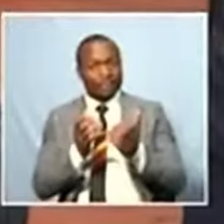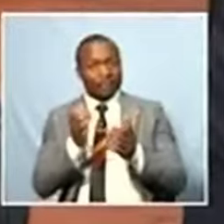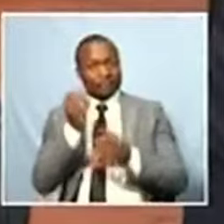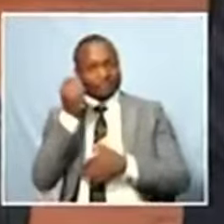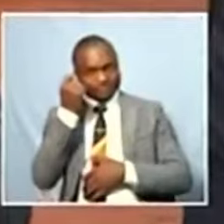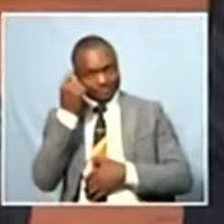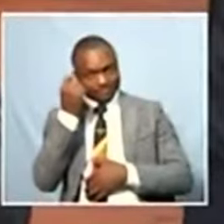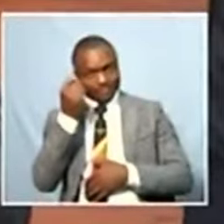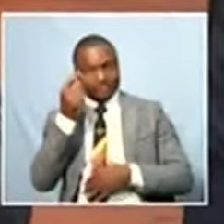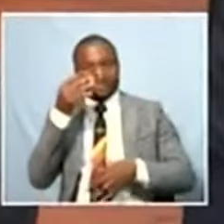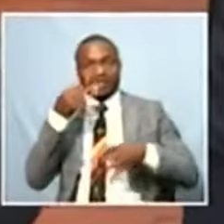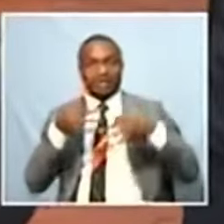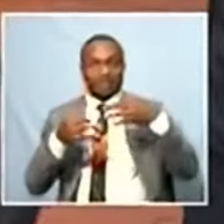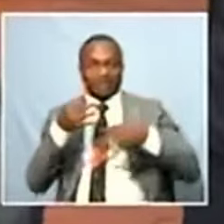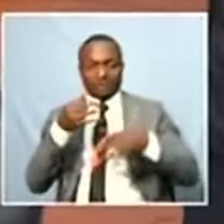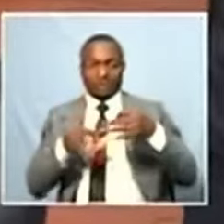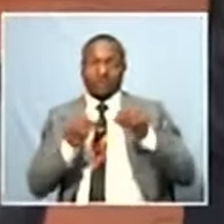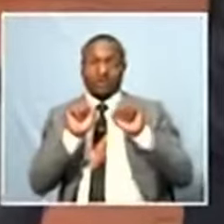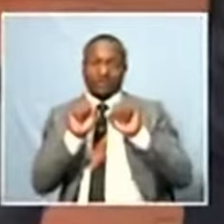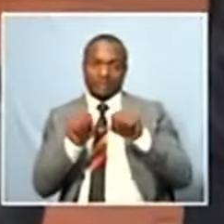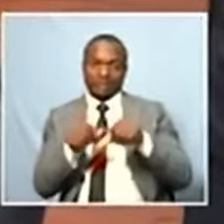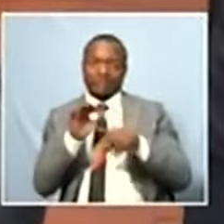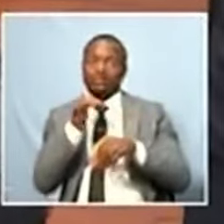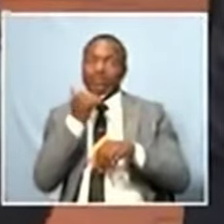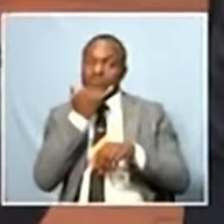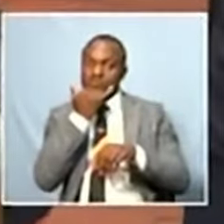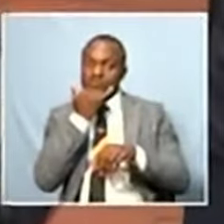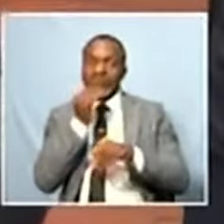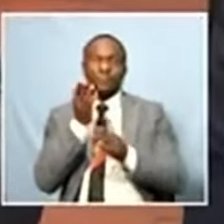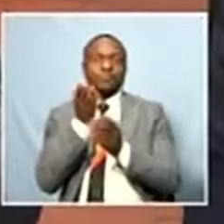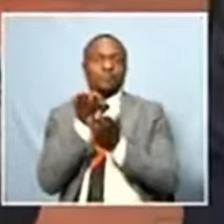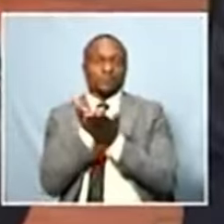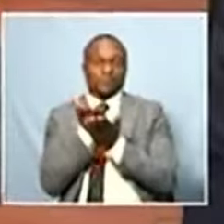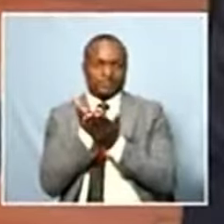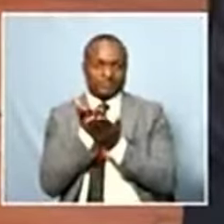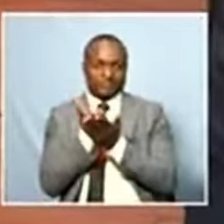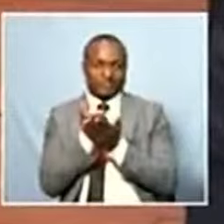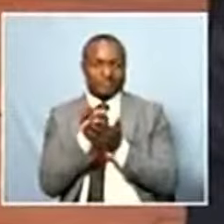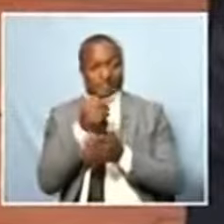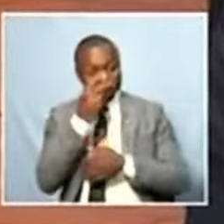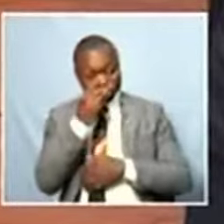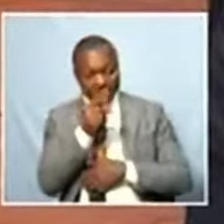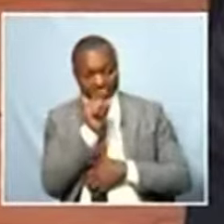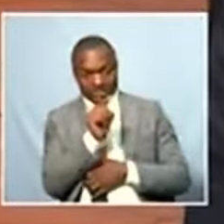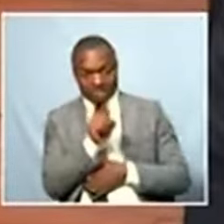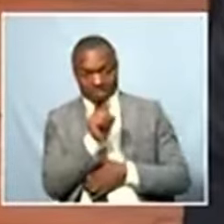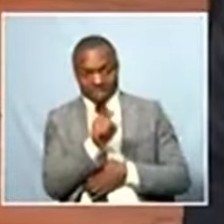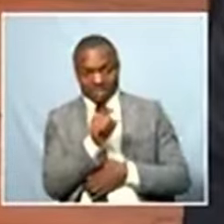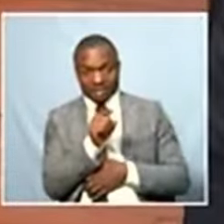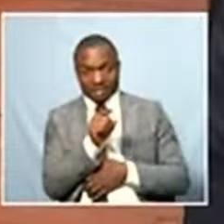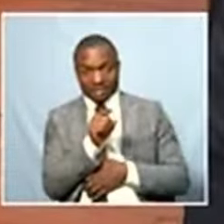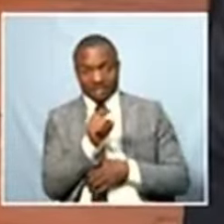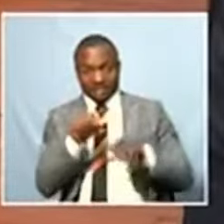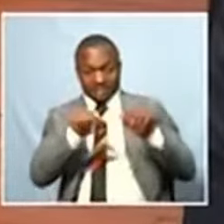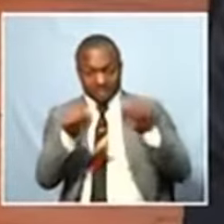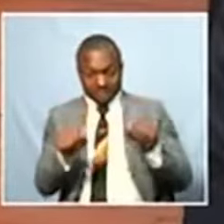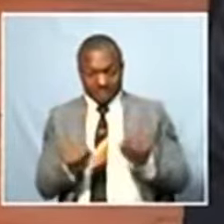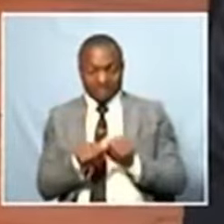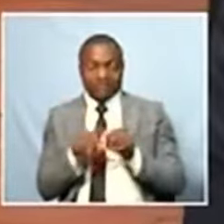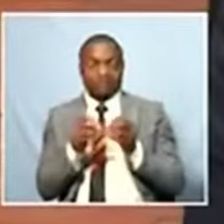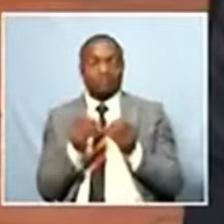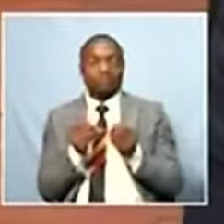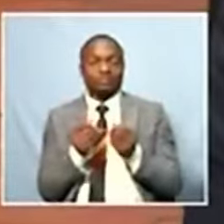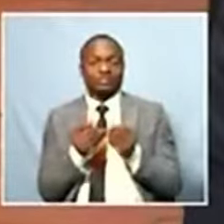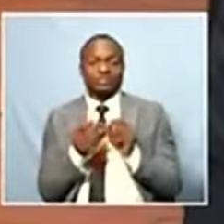understand if it would be wrong to suggest that you look at that as a possible area of revenue. But that's